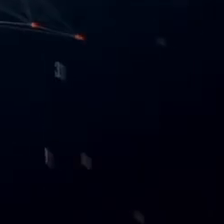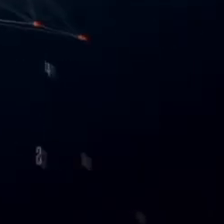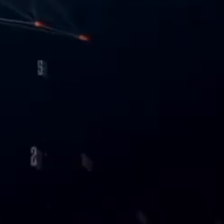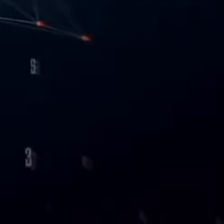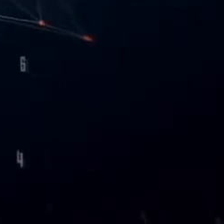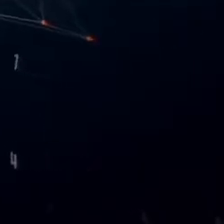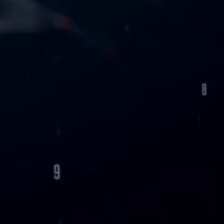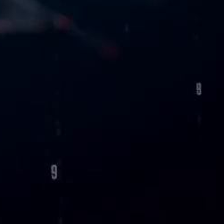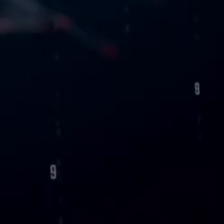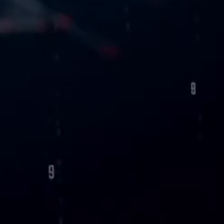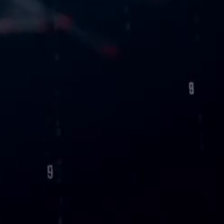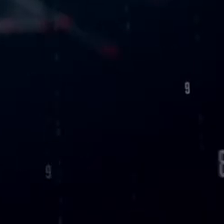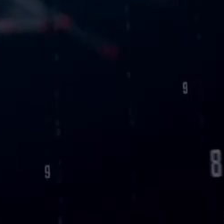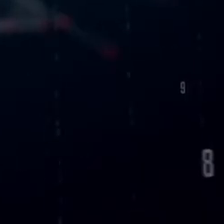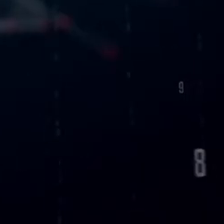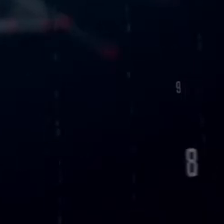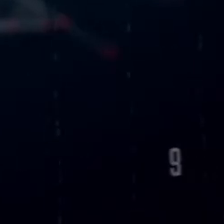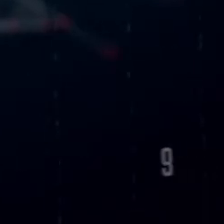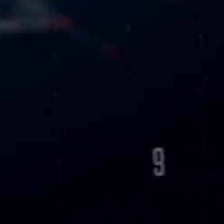011-280-617-639-00. I repeat,